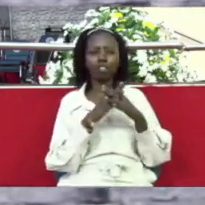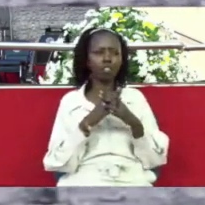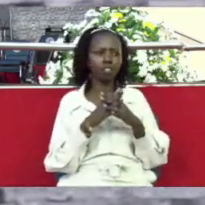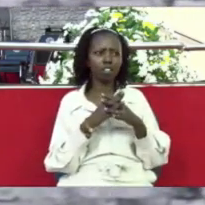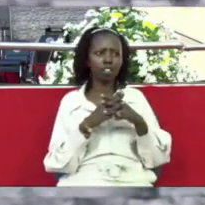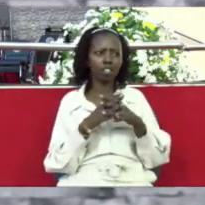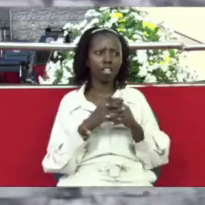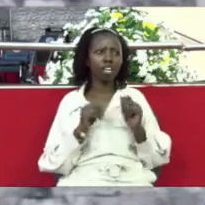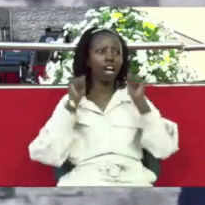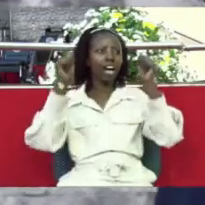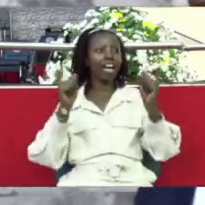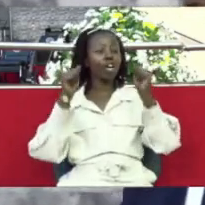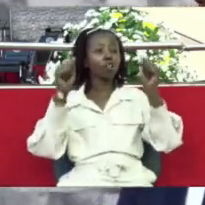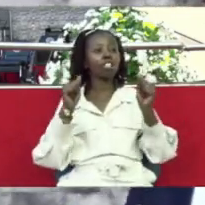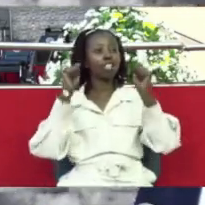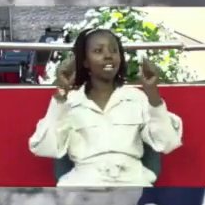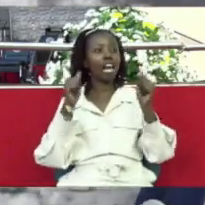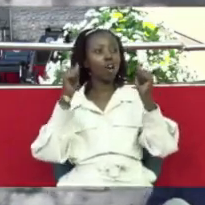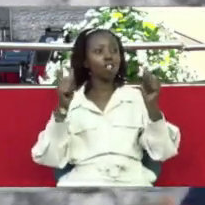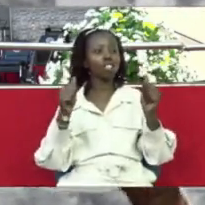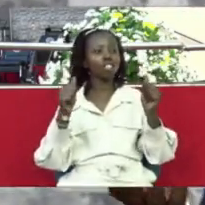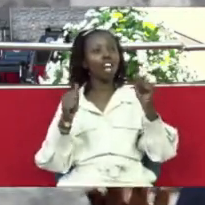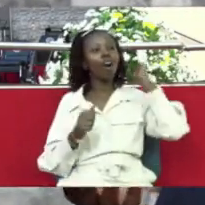Riots. Migomo. Migomo?